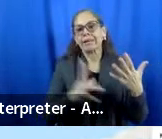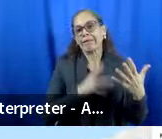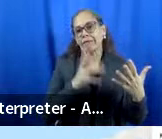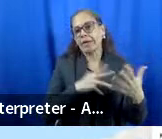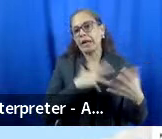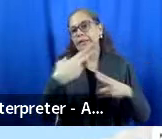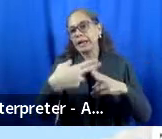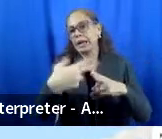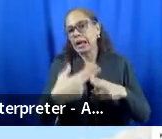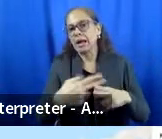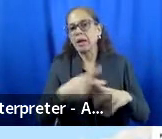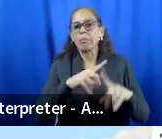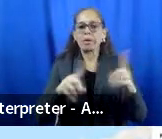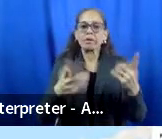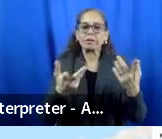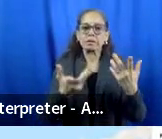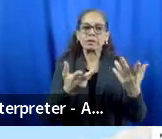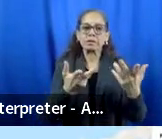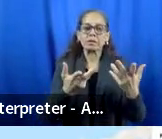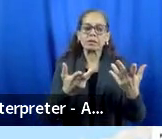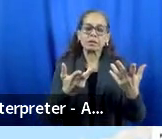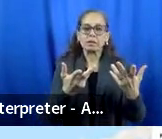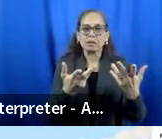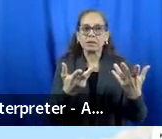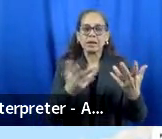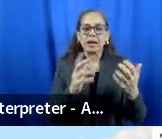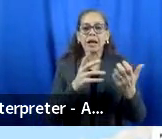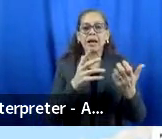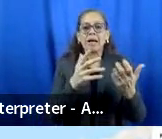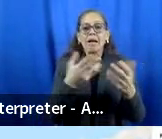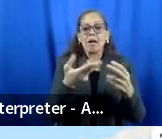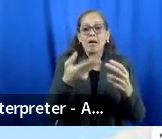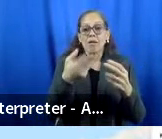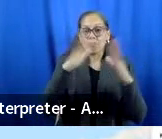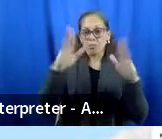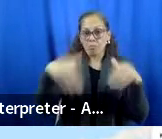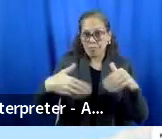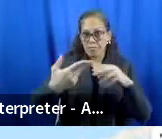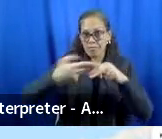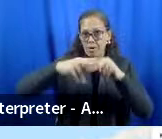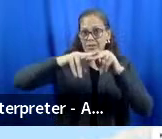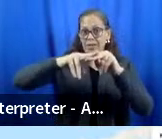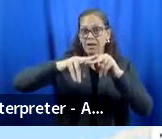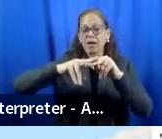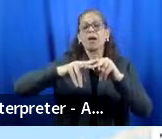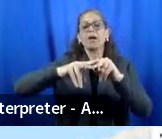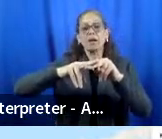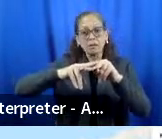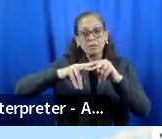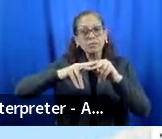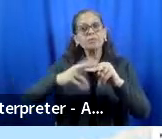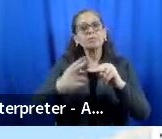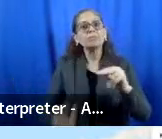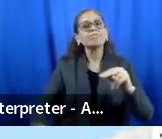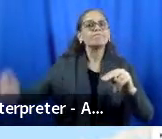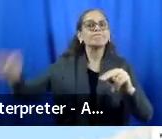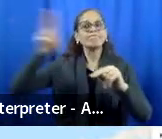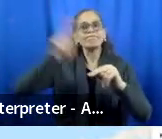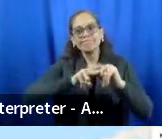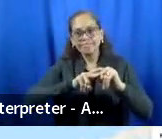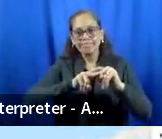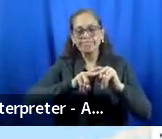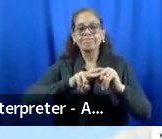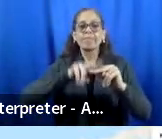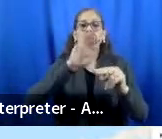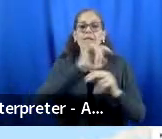but essentially we're talking about how fast housing prices or how severely housing prices have gone up. This